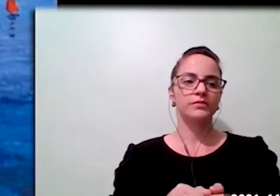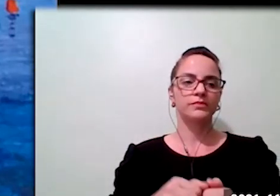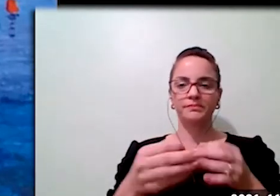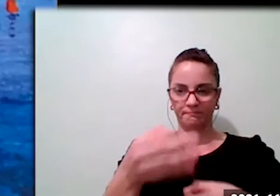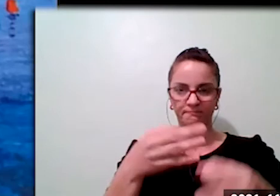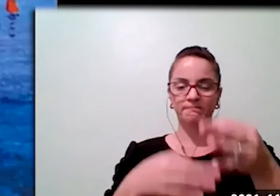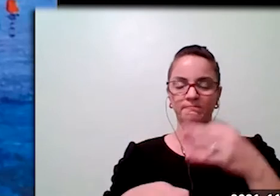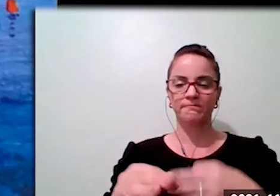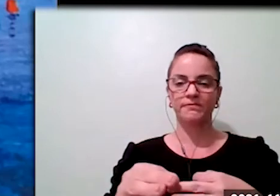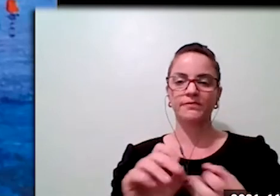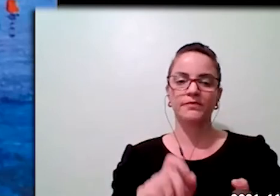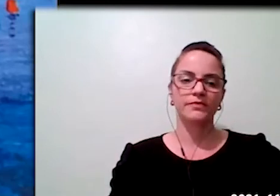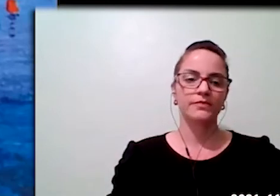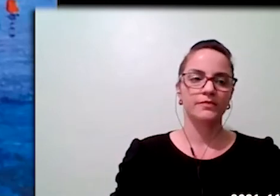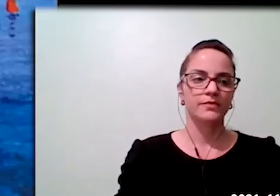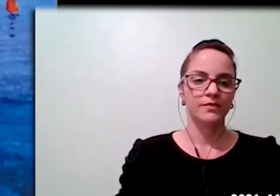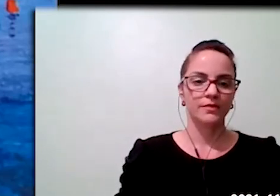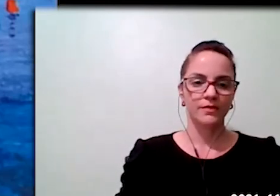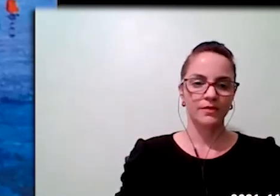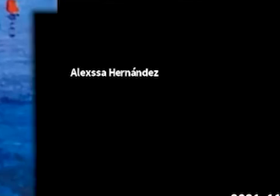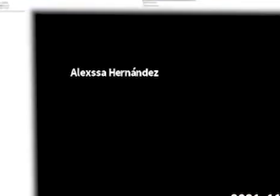was at risk of disappearing.